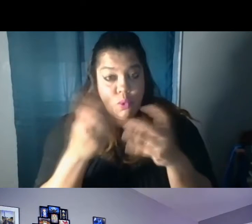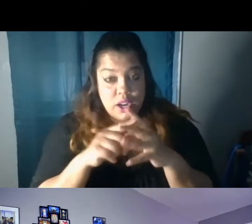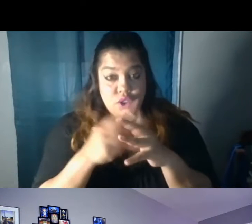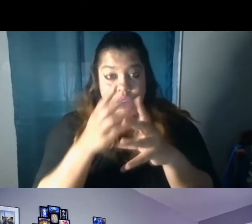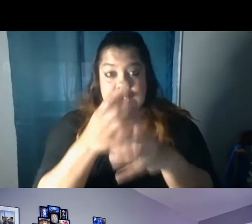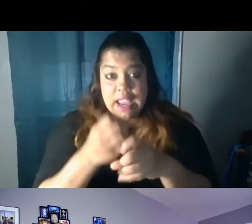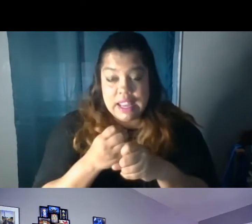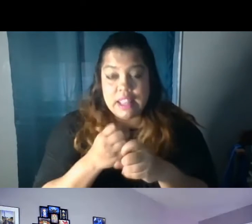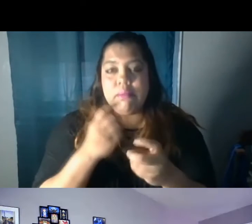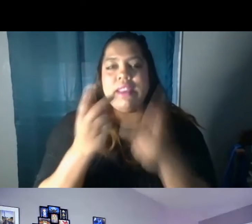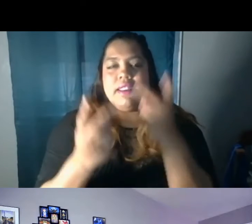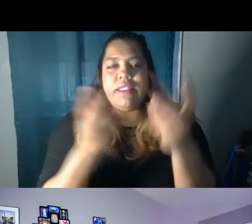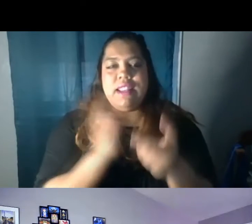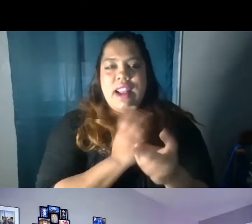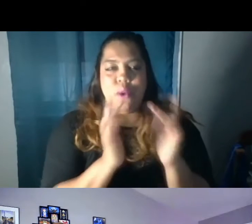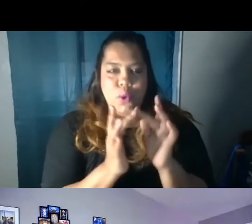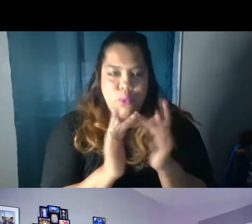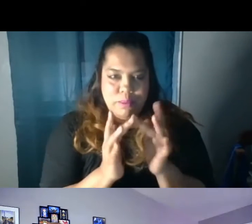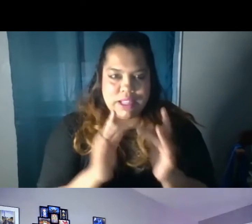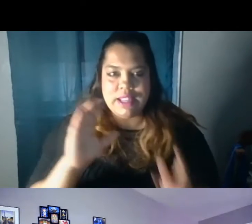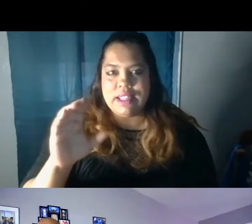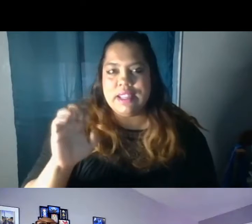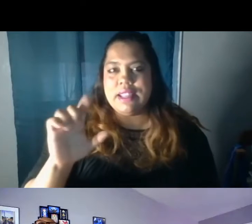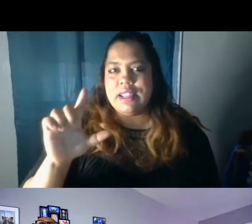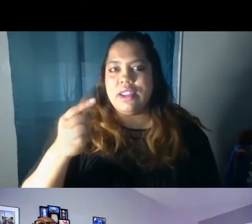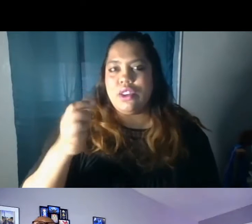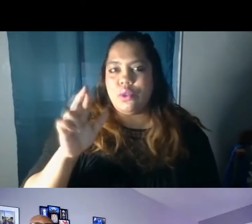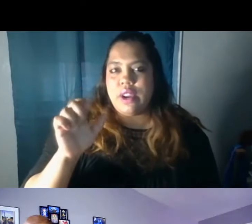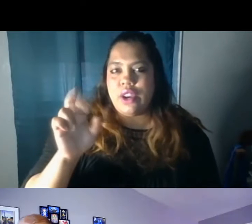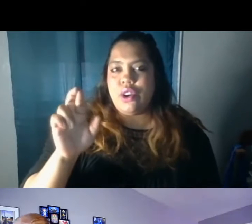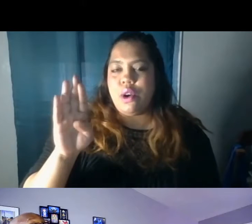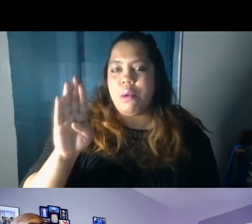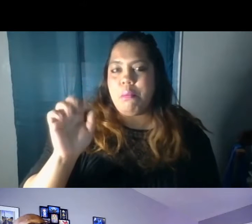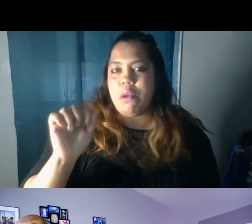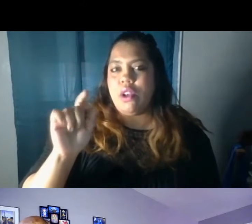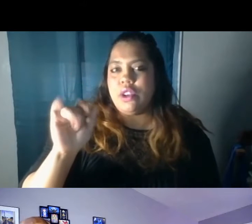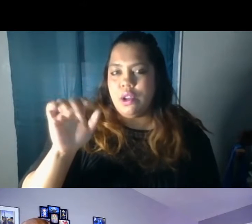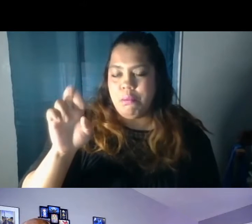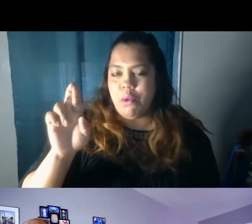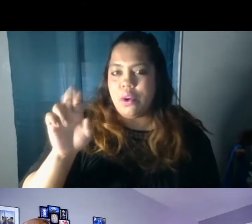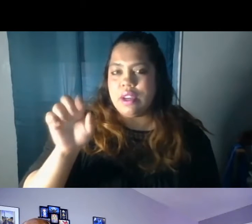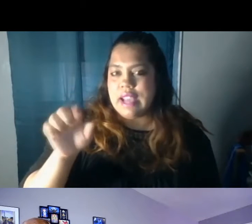cslgreaterbaltimore.org. All right, y'all ready? For those of you who are